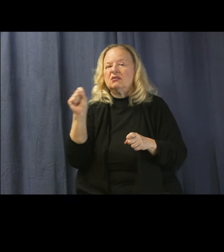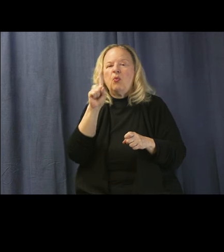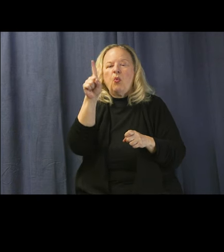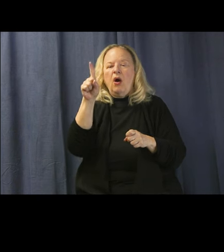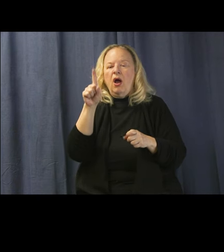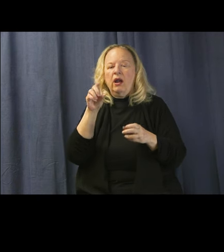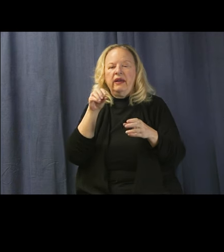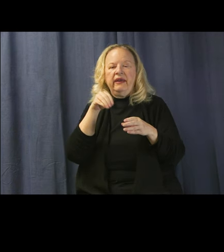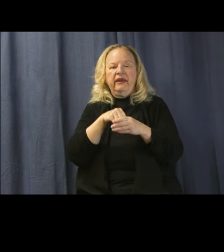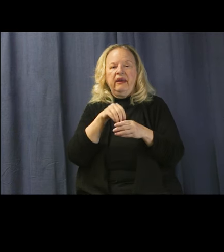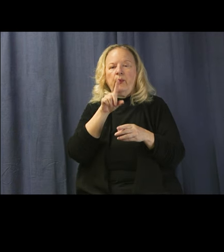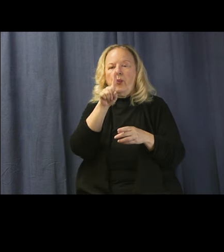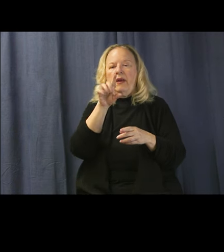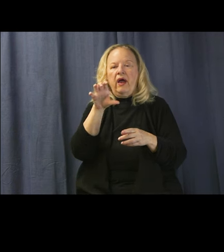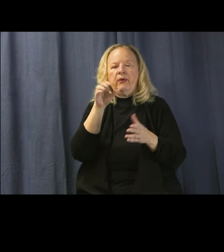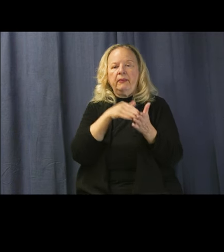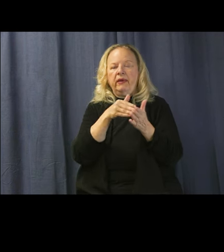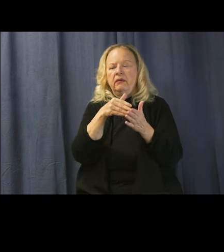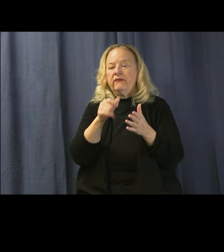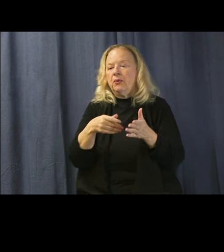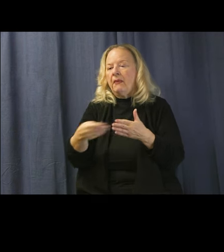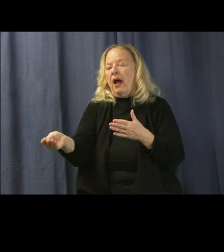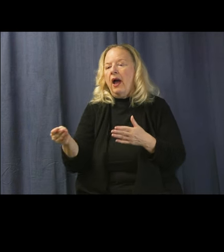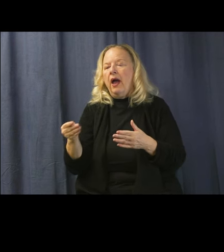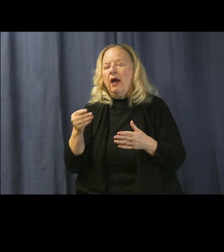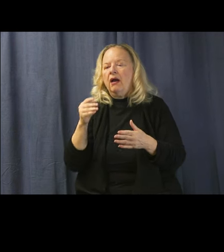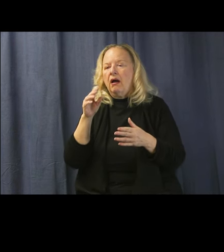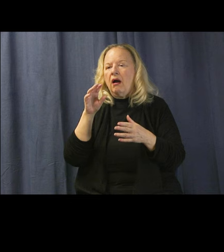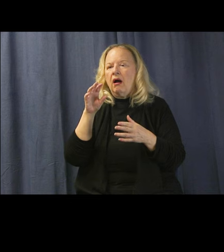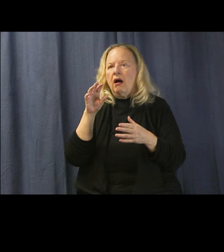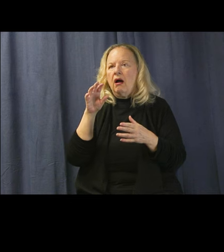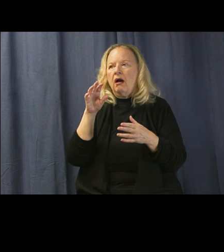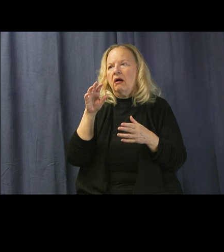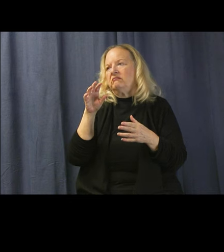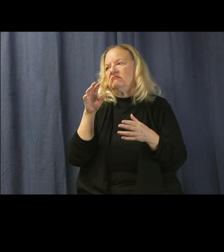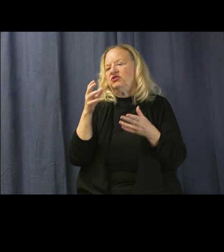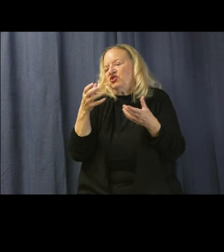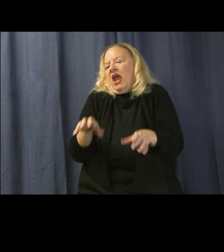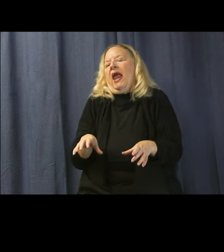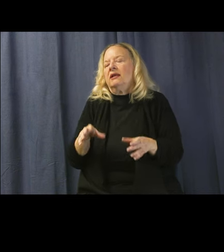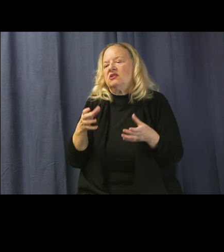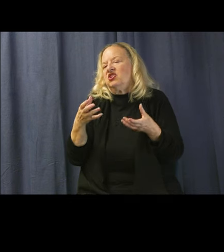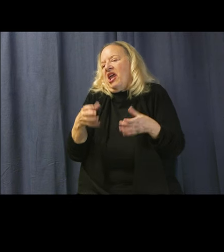1 in 100 million. Would you buy a ticket if the odds were